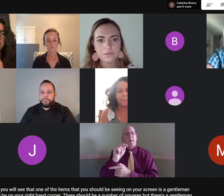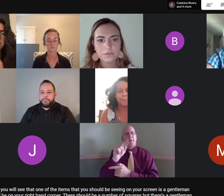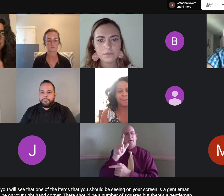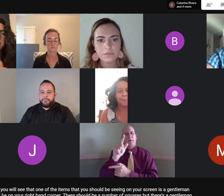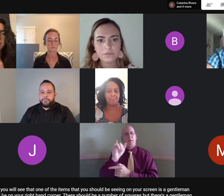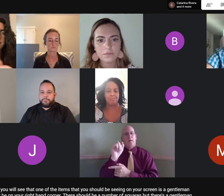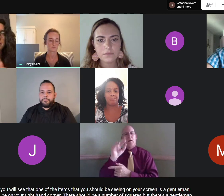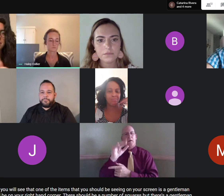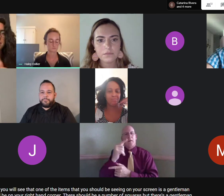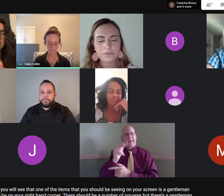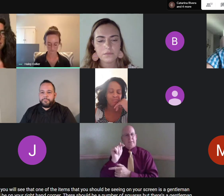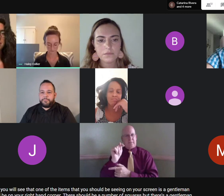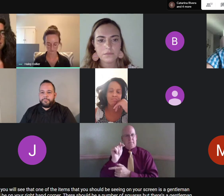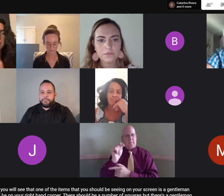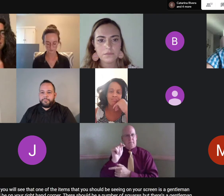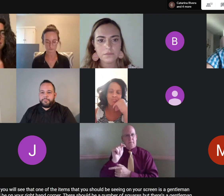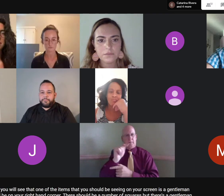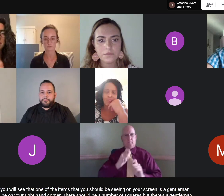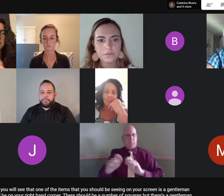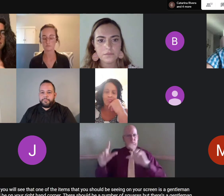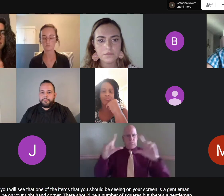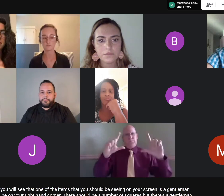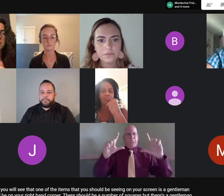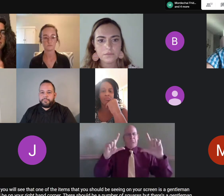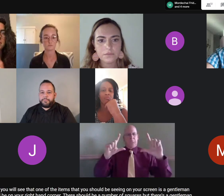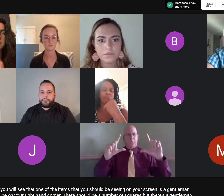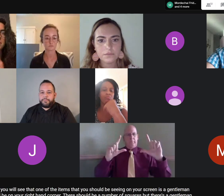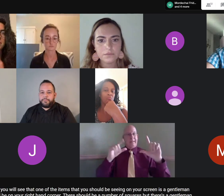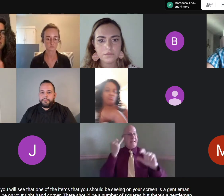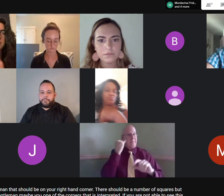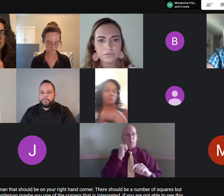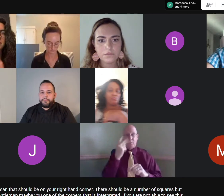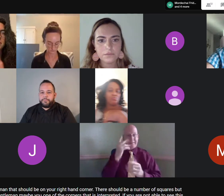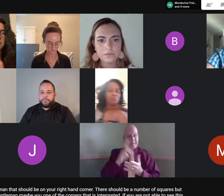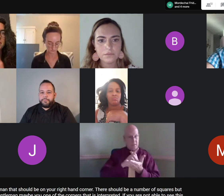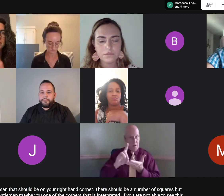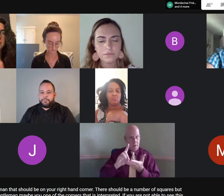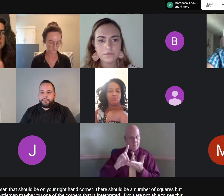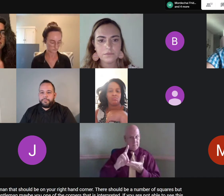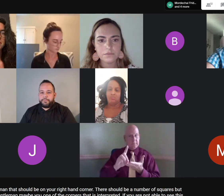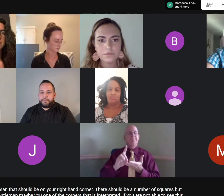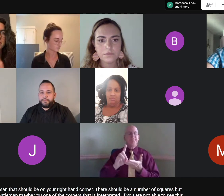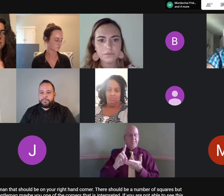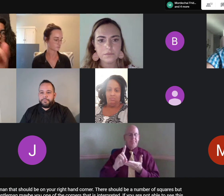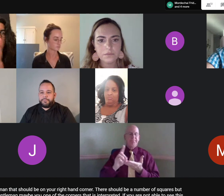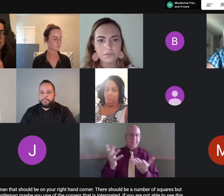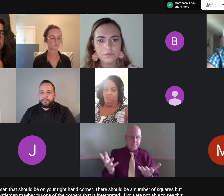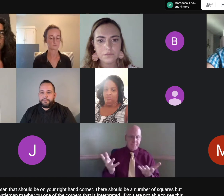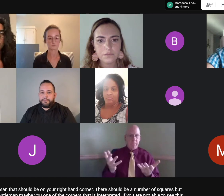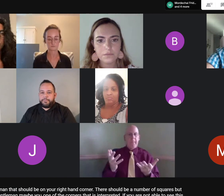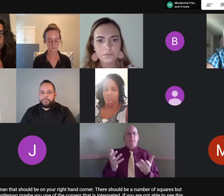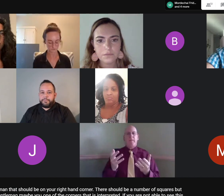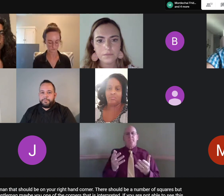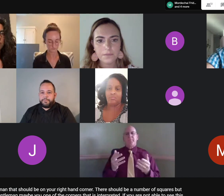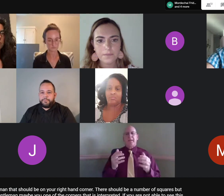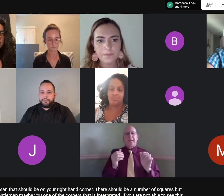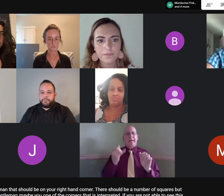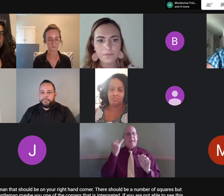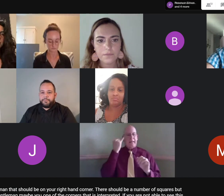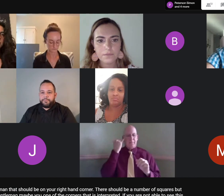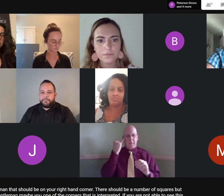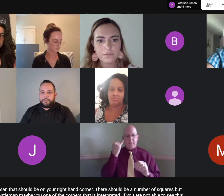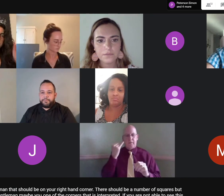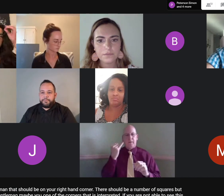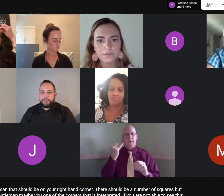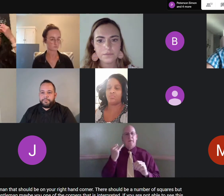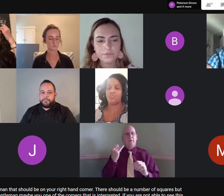At one point, Don should come up if you are not seeing him yet. So then if you can make some sound on your screen so that you